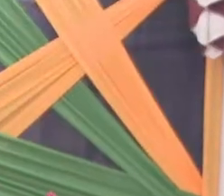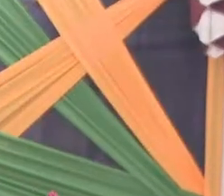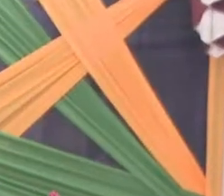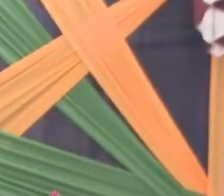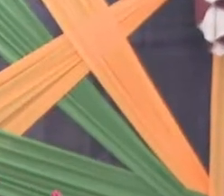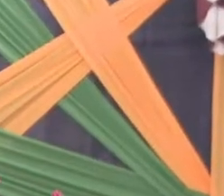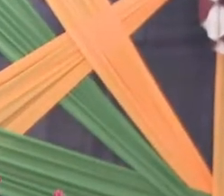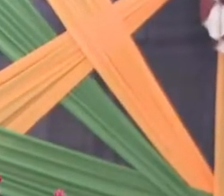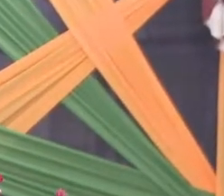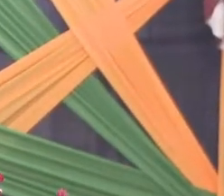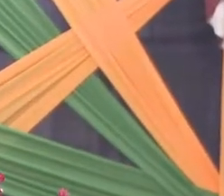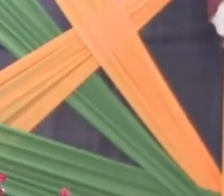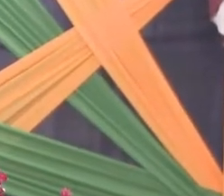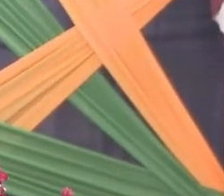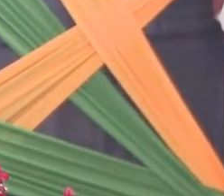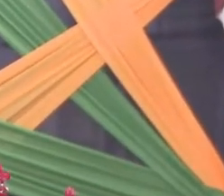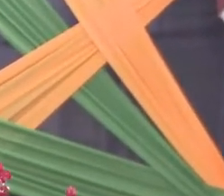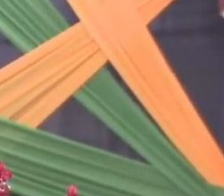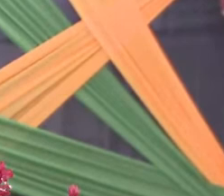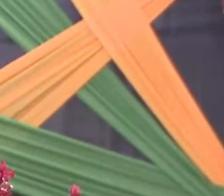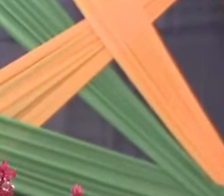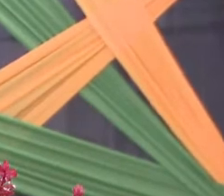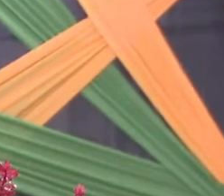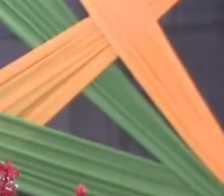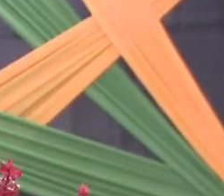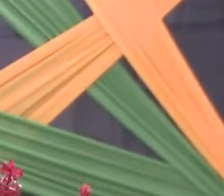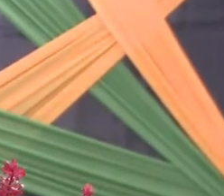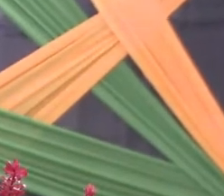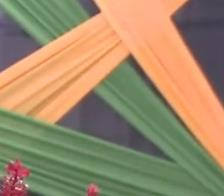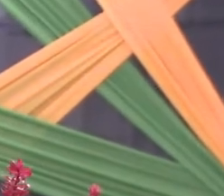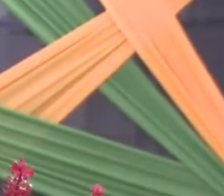Let's hear it from Aileen again. Isn't she wonderful?